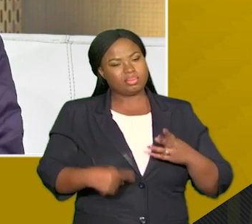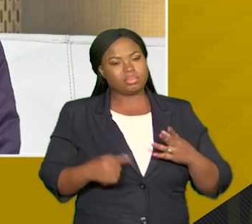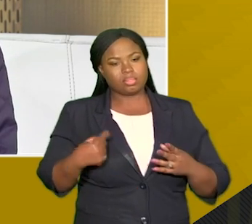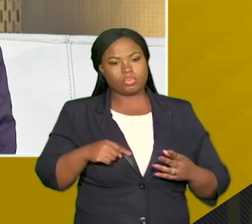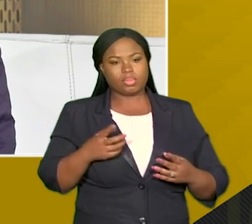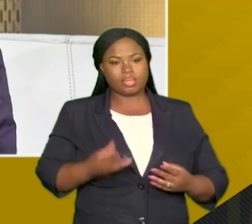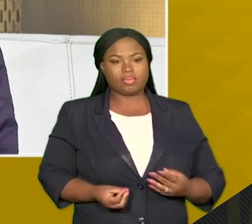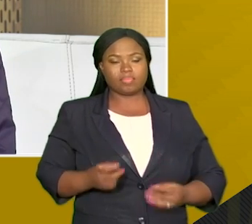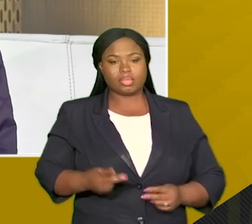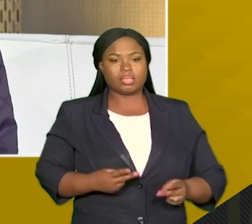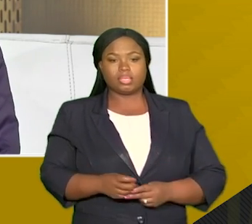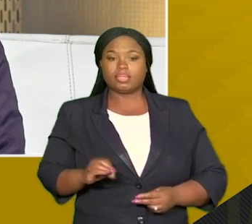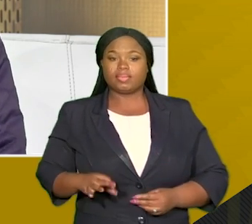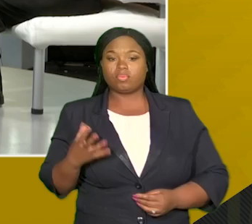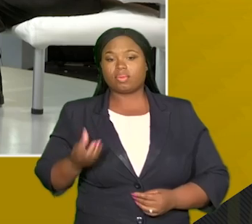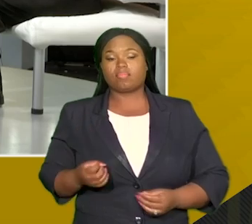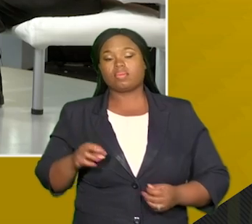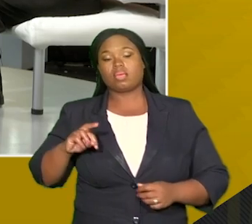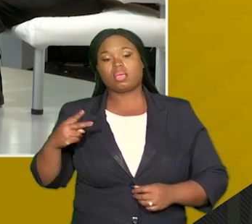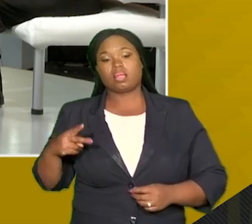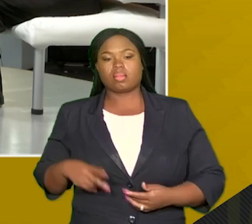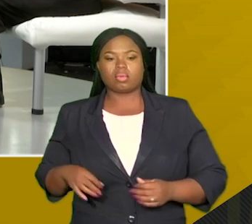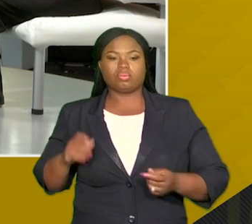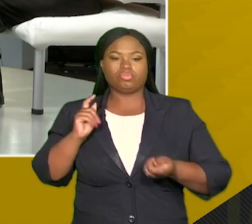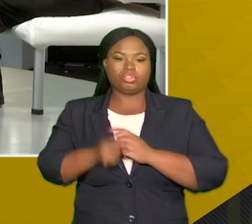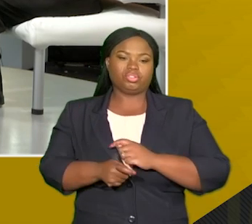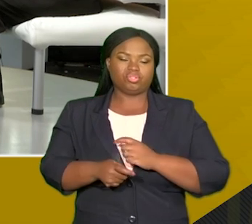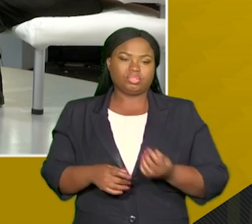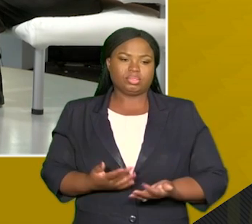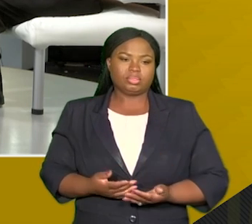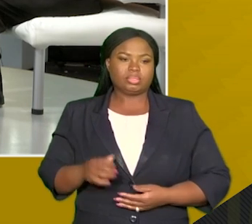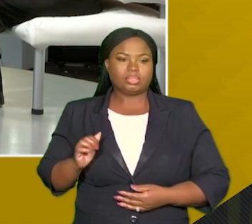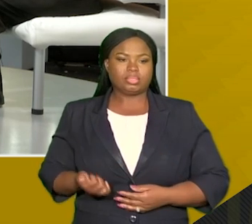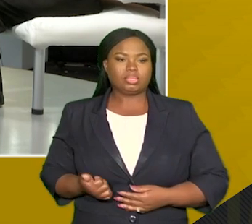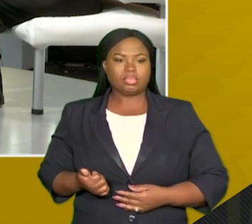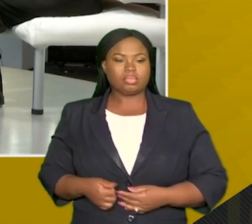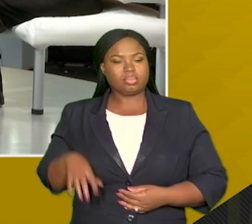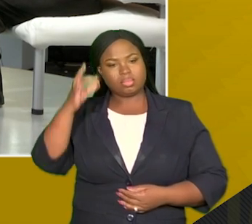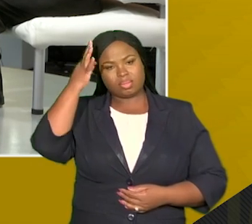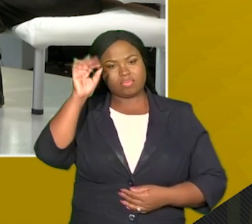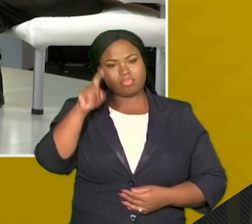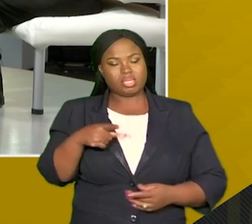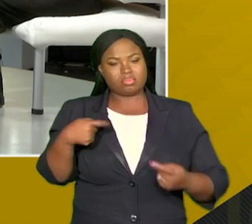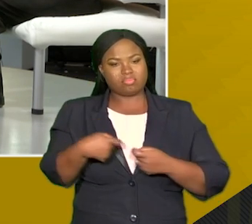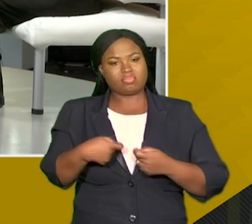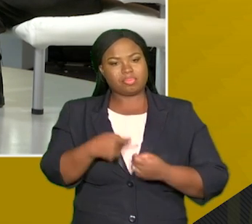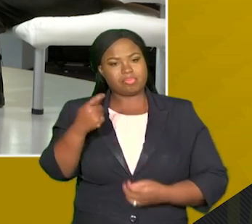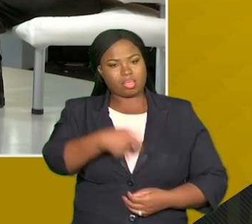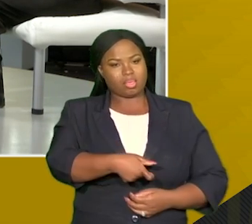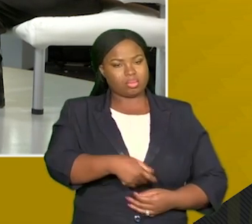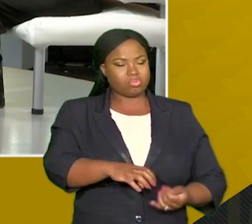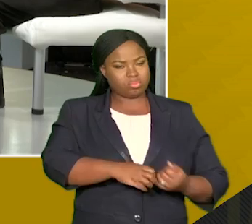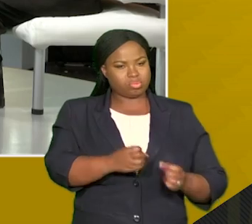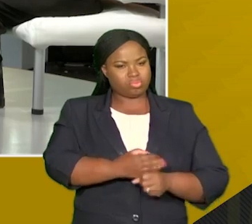and on the basis of any changes that would be on the basis of the injury, the state is supposed to compensate for that, you know, to ensure